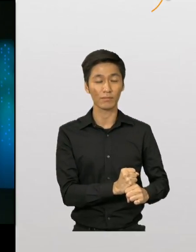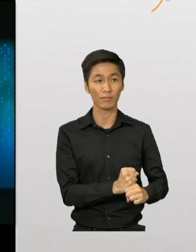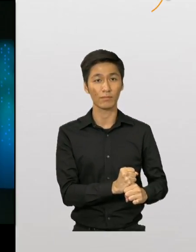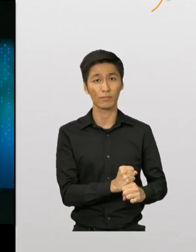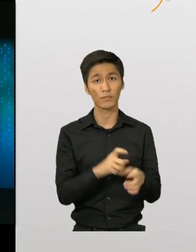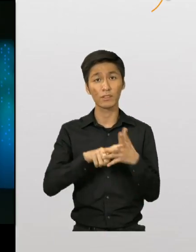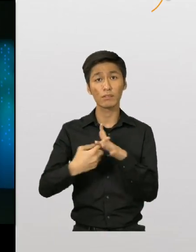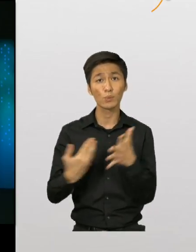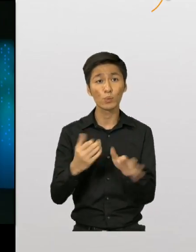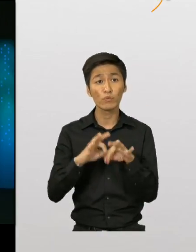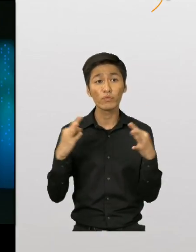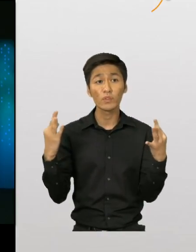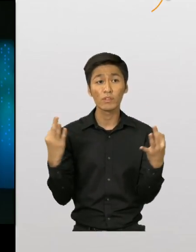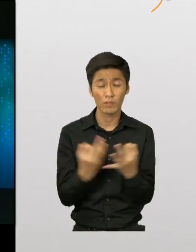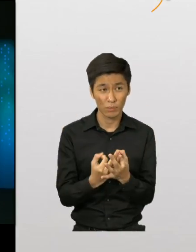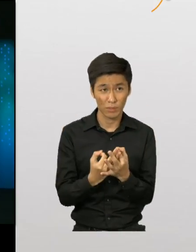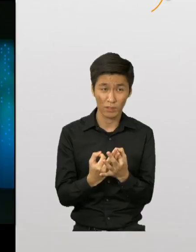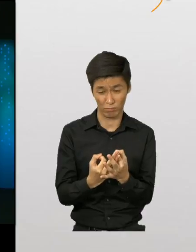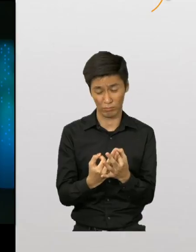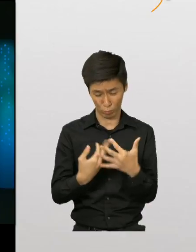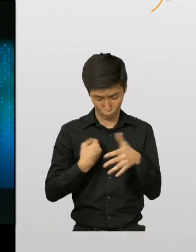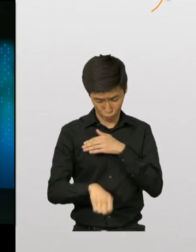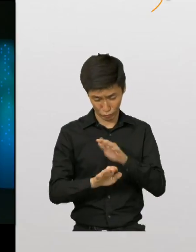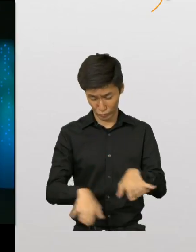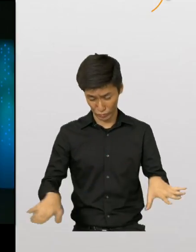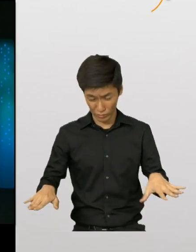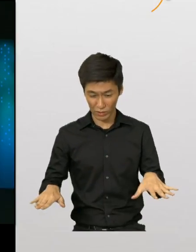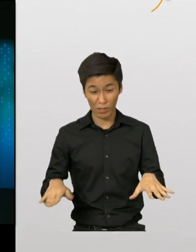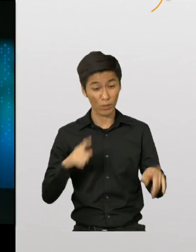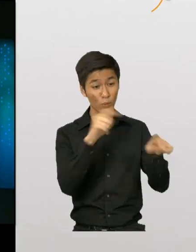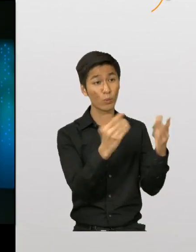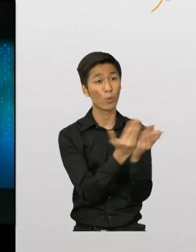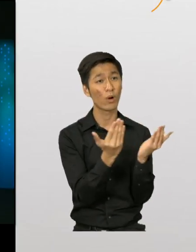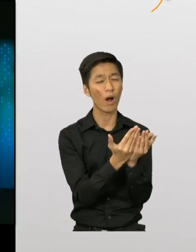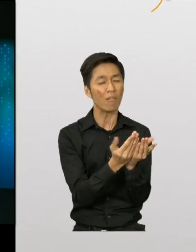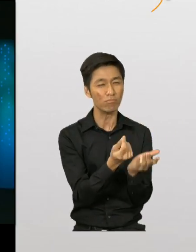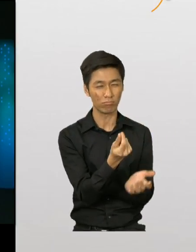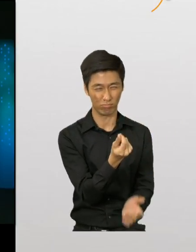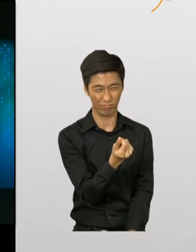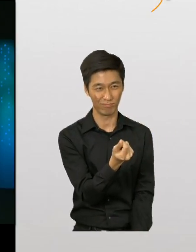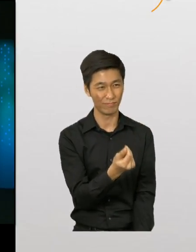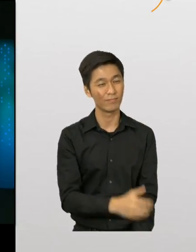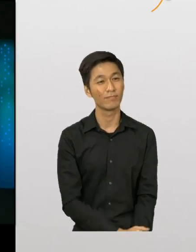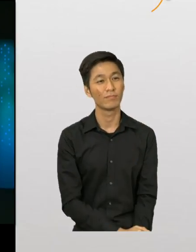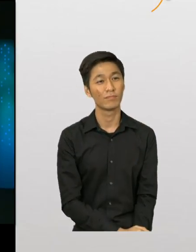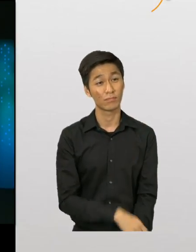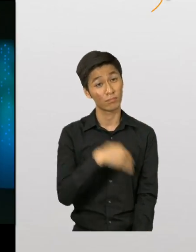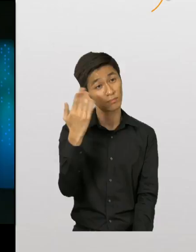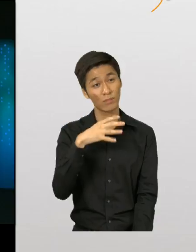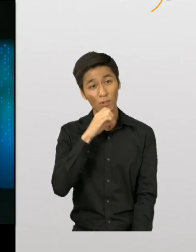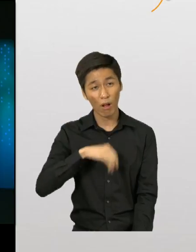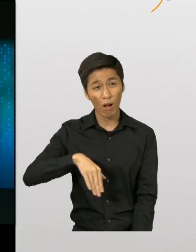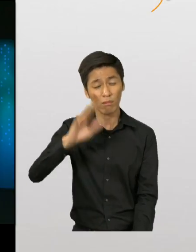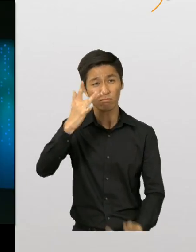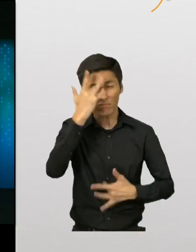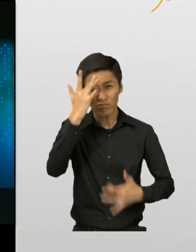When you start a family and have children, preschool fees can add up. And when you grow older, medical bills